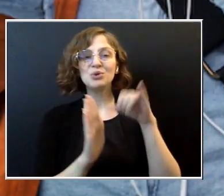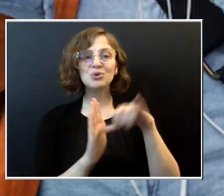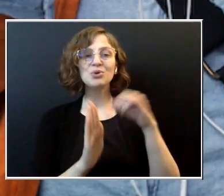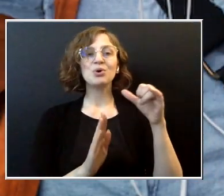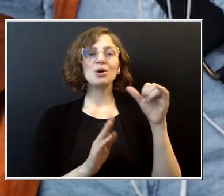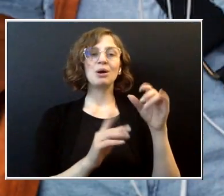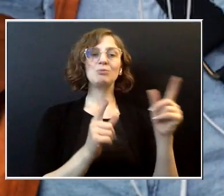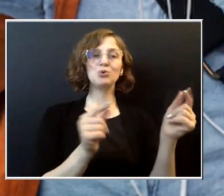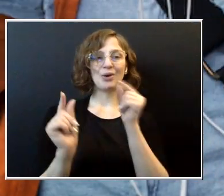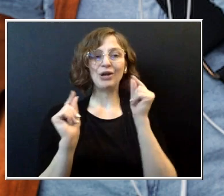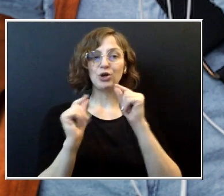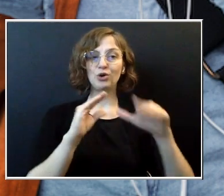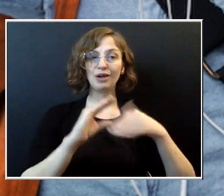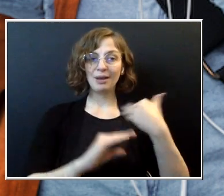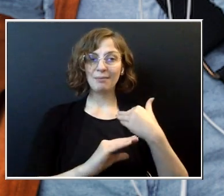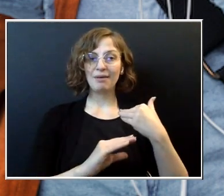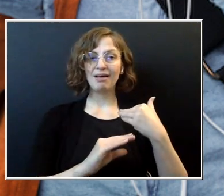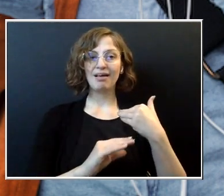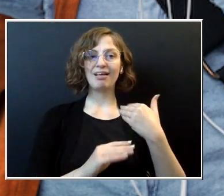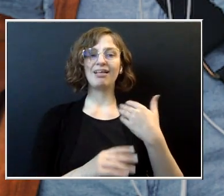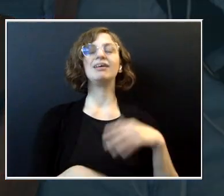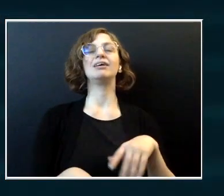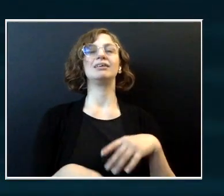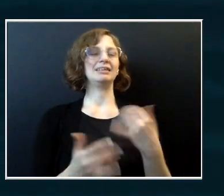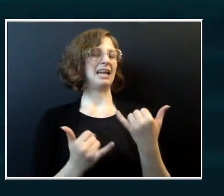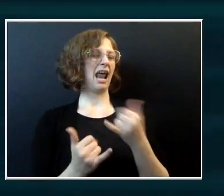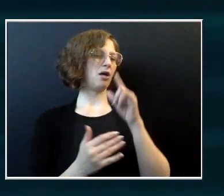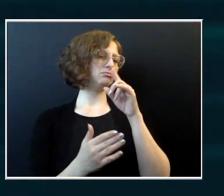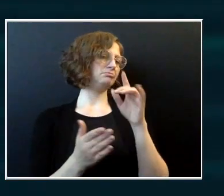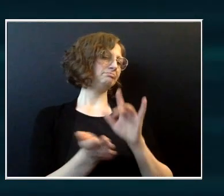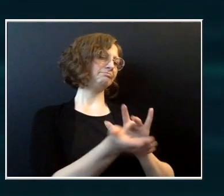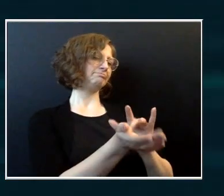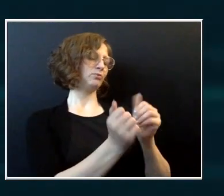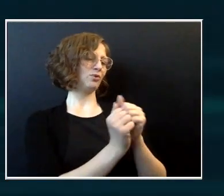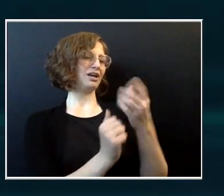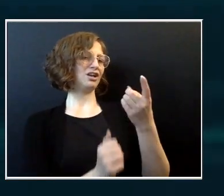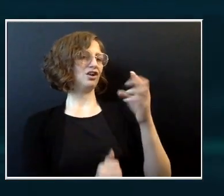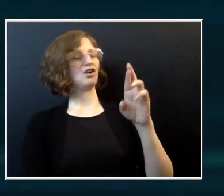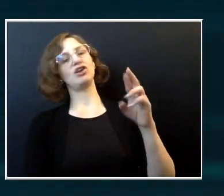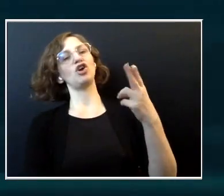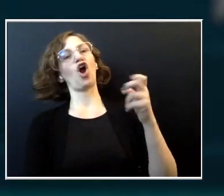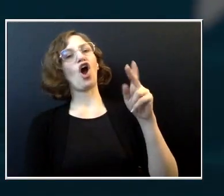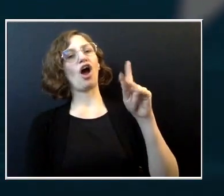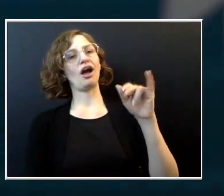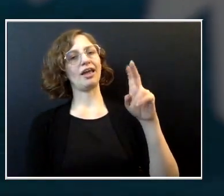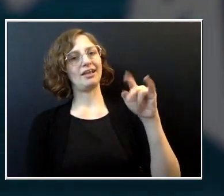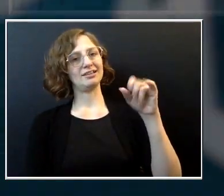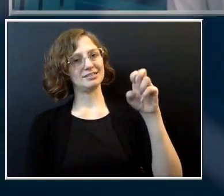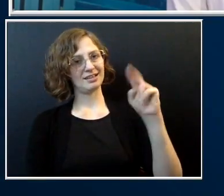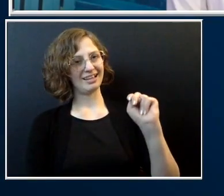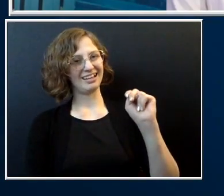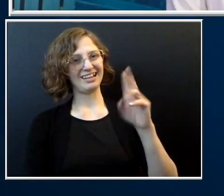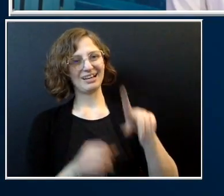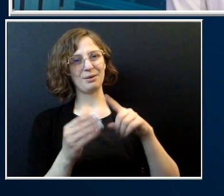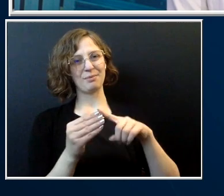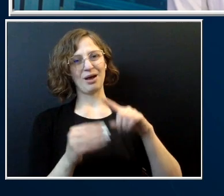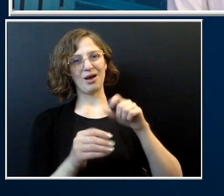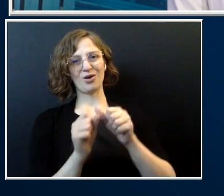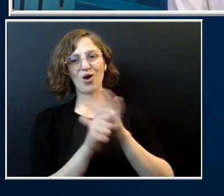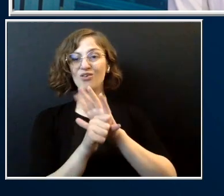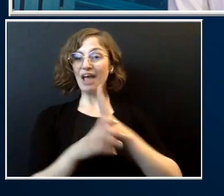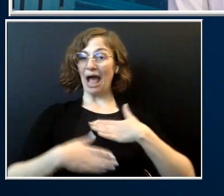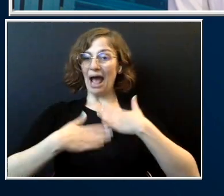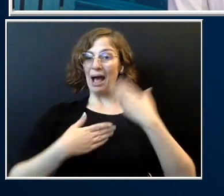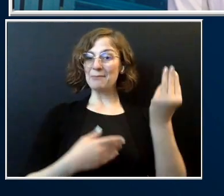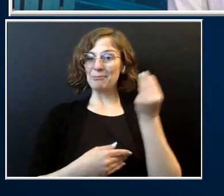your screen. Let's get a quick check on our COVID count from Dr. Dana Hawkinson. Yeah, hi. Good morning. Happy Monday. Happy Monday. Yeah, I think that was a great topic we were